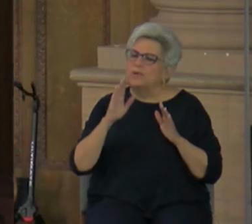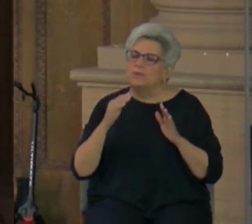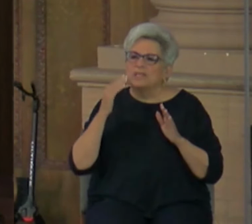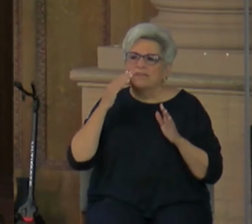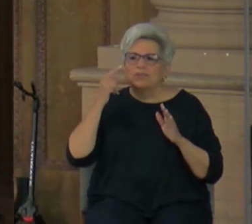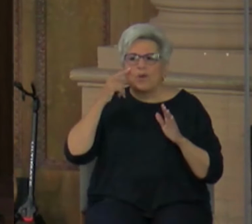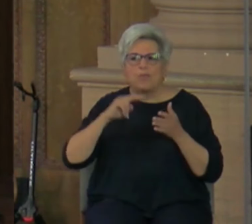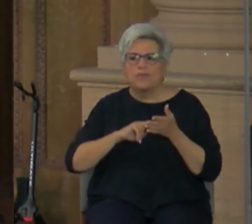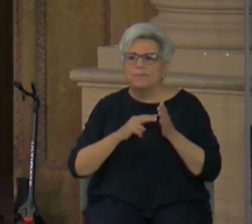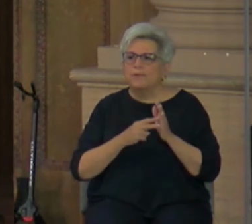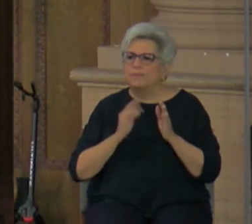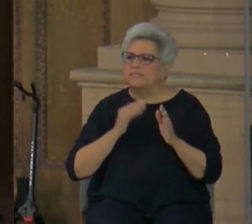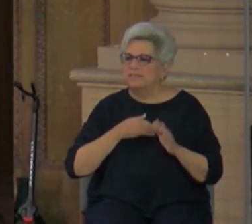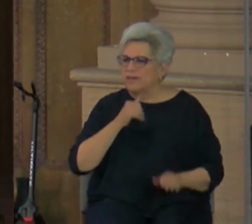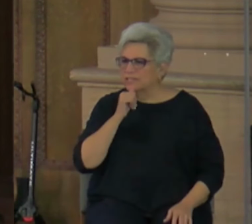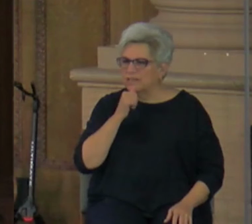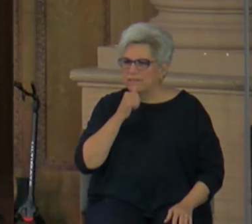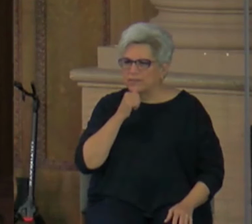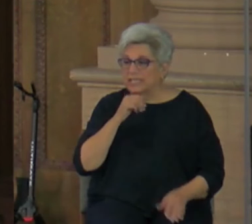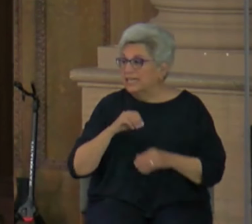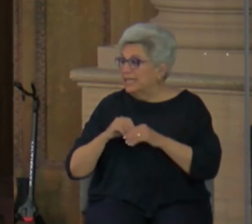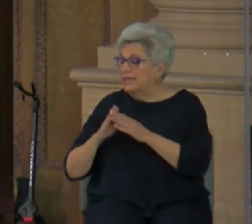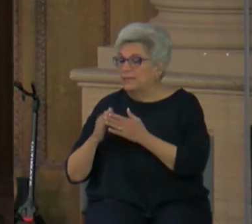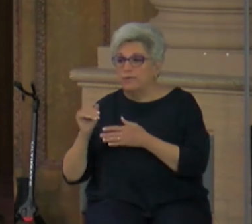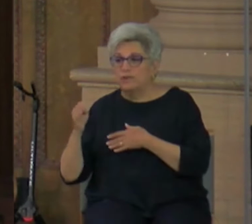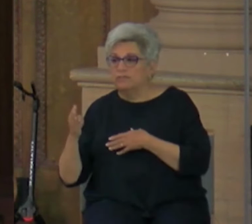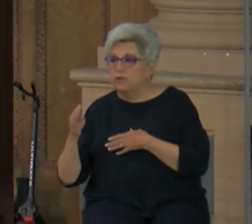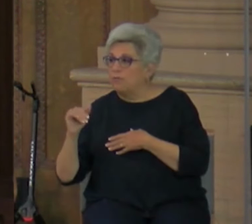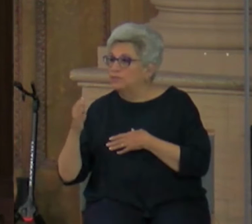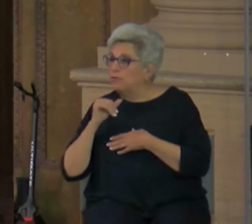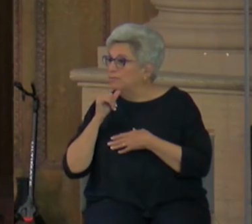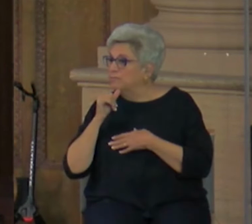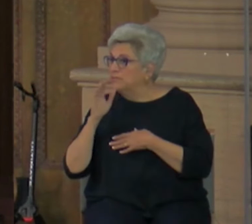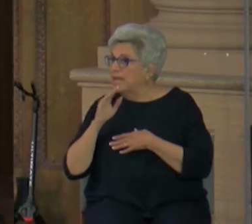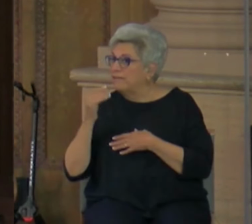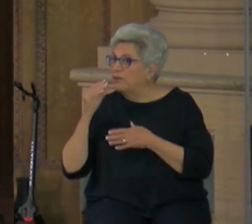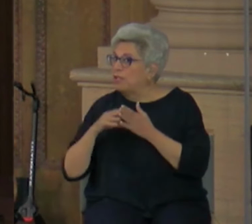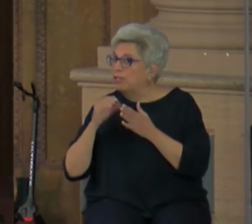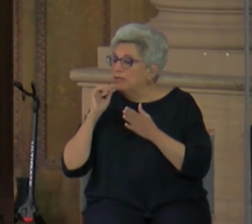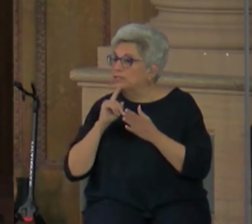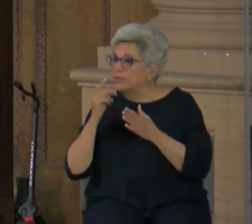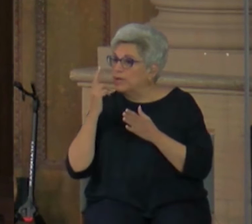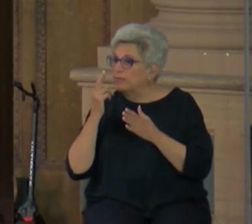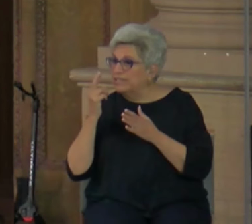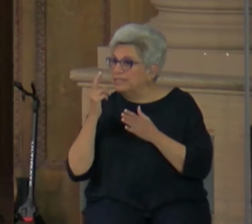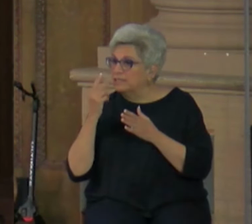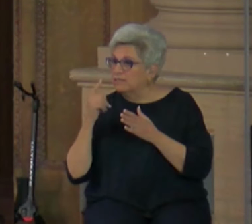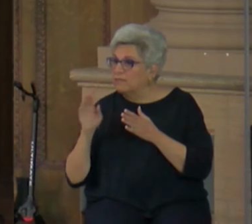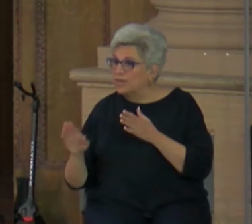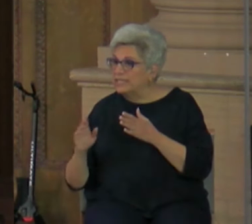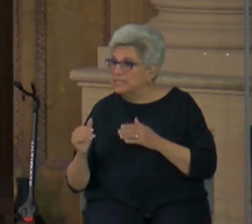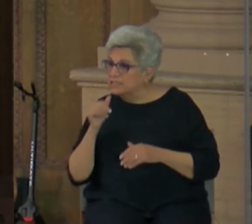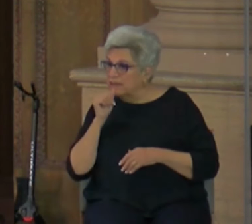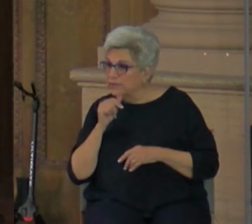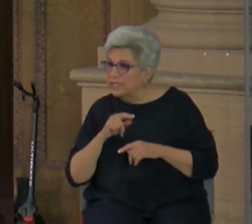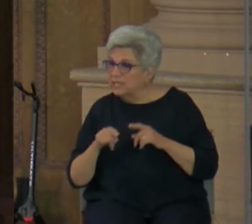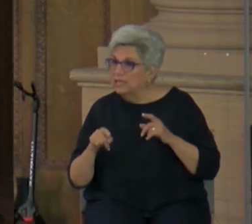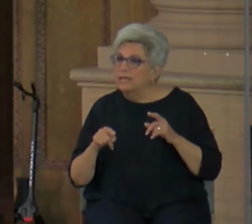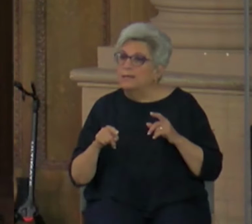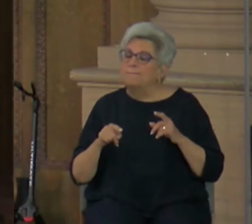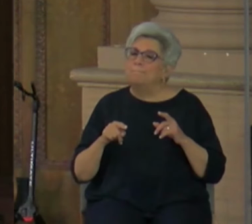Job never sees in this book why he suffered. He never learns that as you go through the book. But sometimes one of the reasons God allows this life